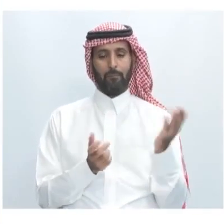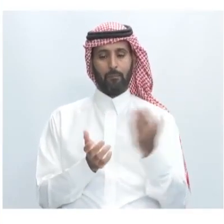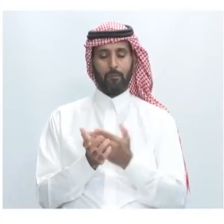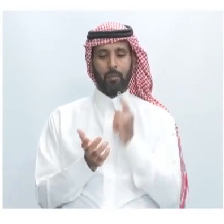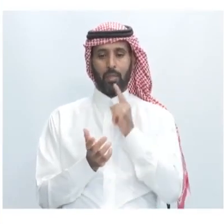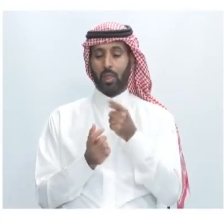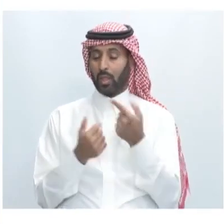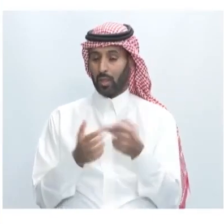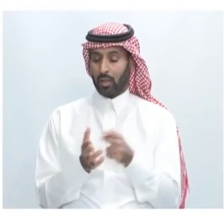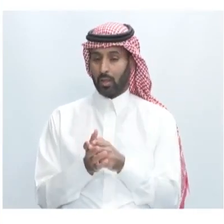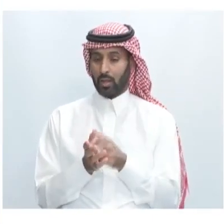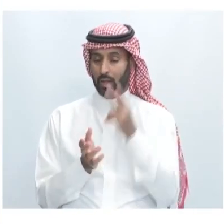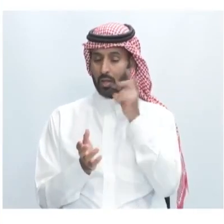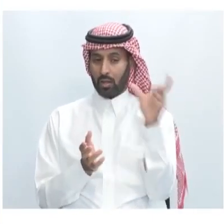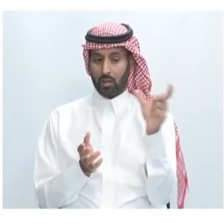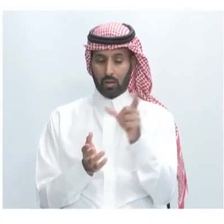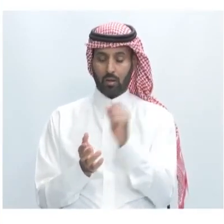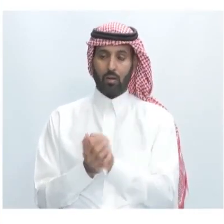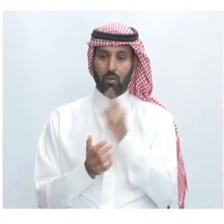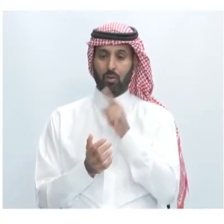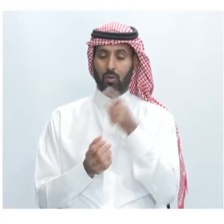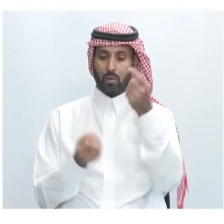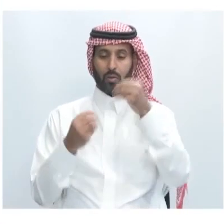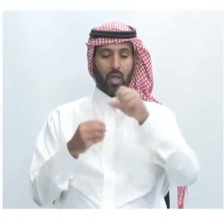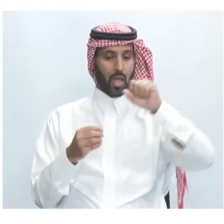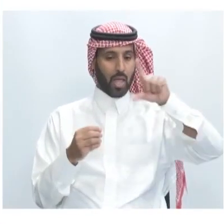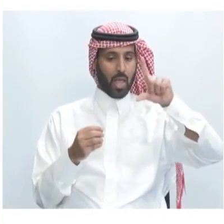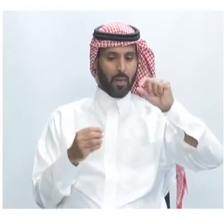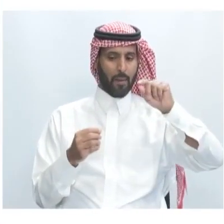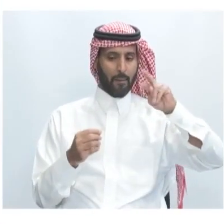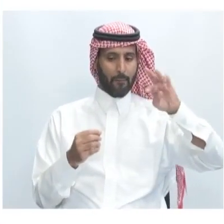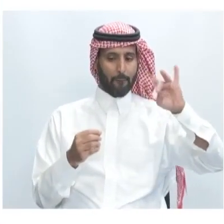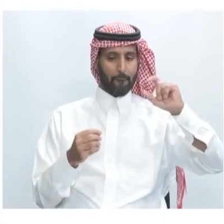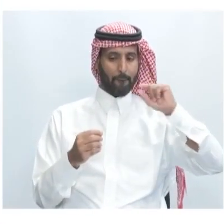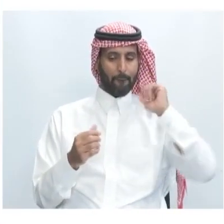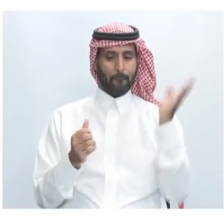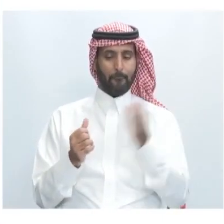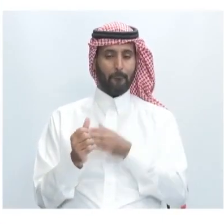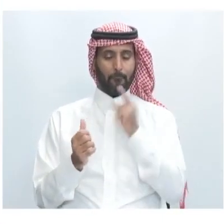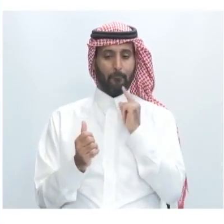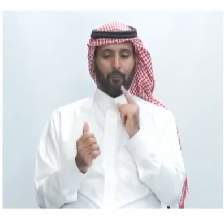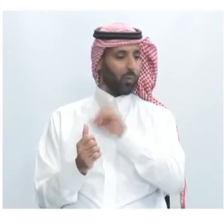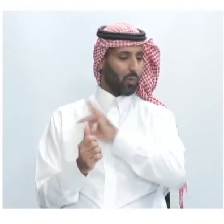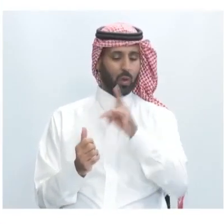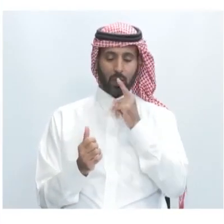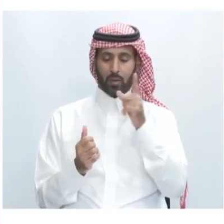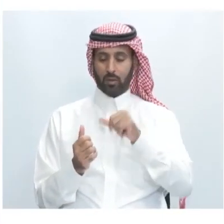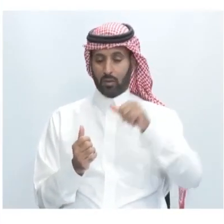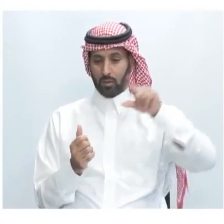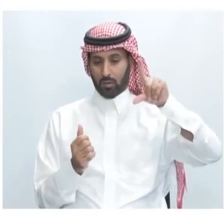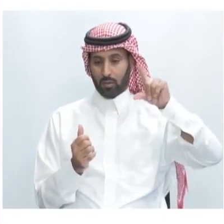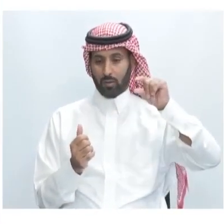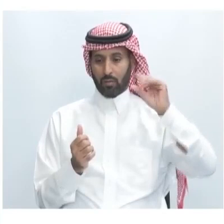So these are some pointers for using capital letters and when not to use capital letters